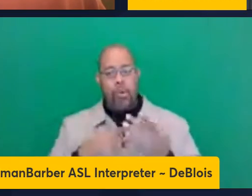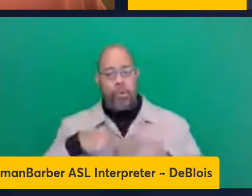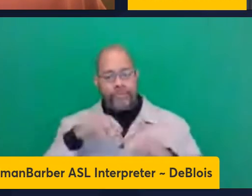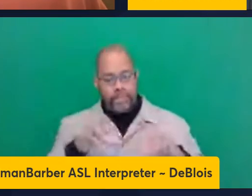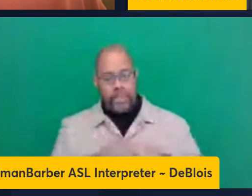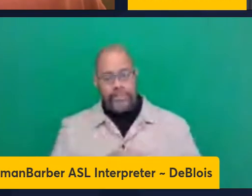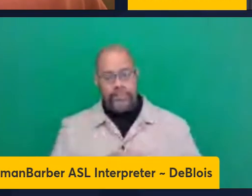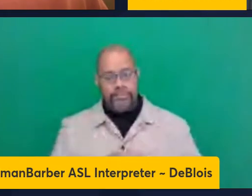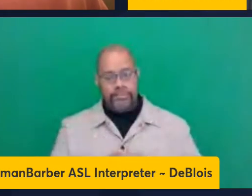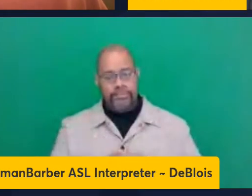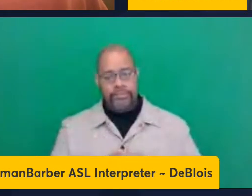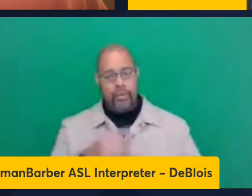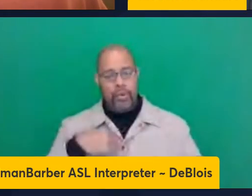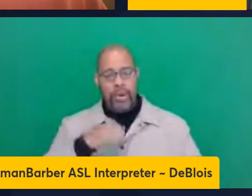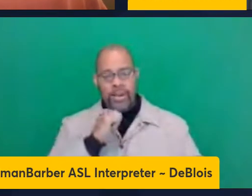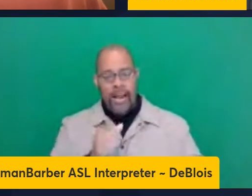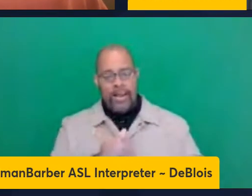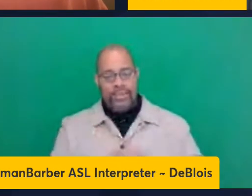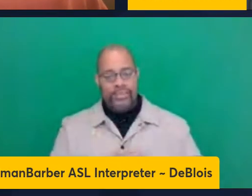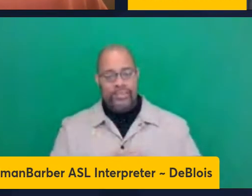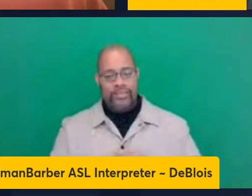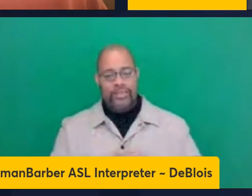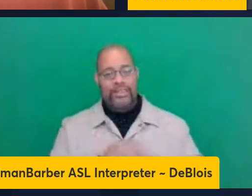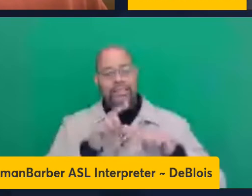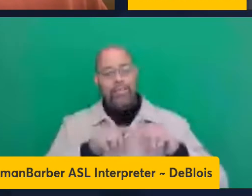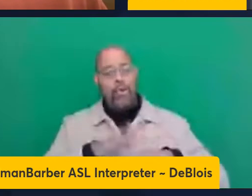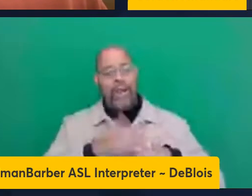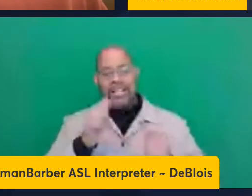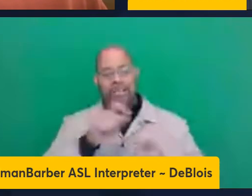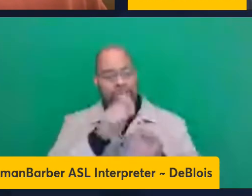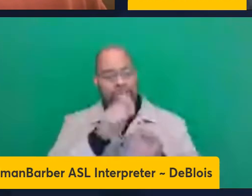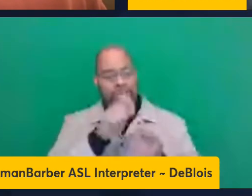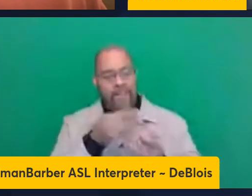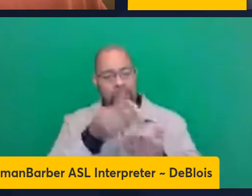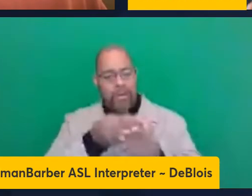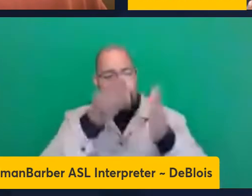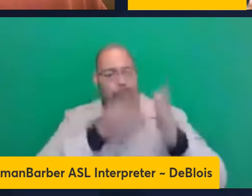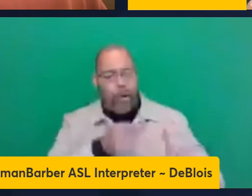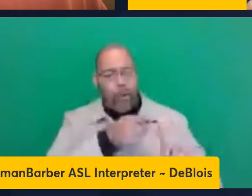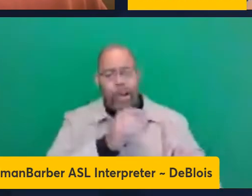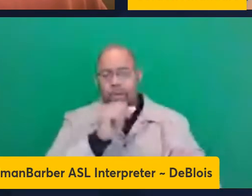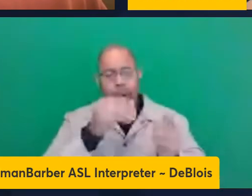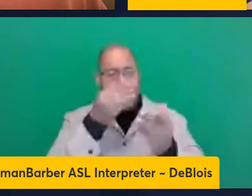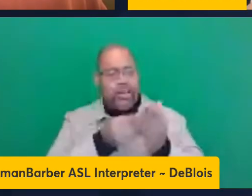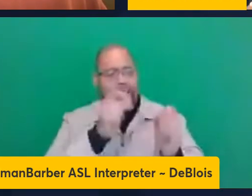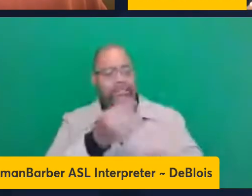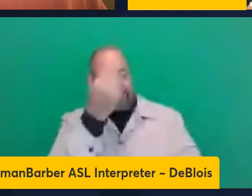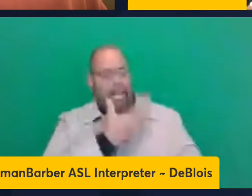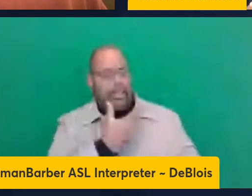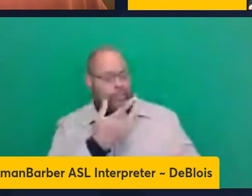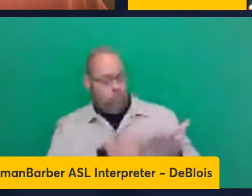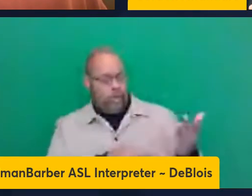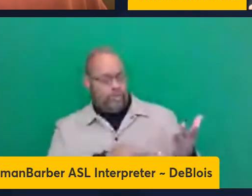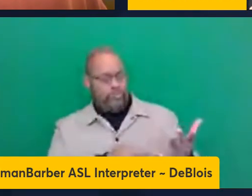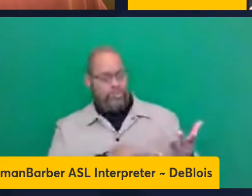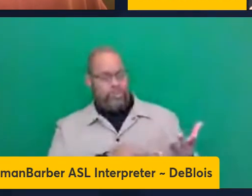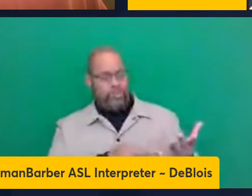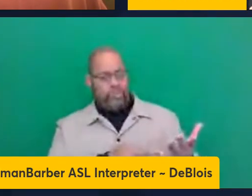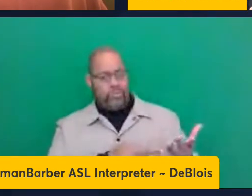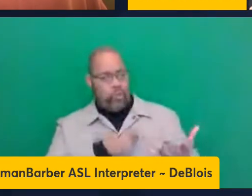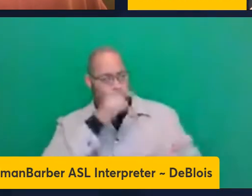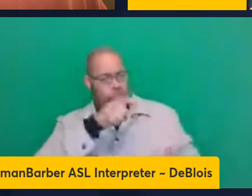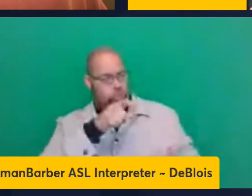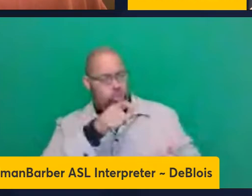is that we are not dependent on any particular funder, and no funder can tell us what we should